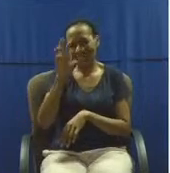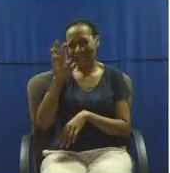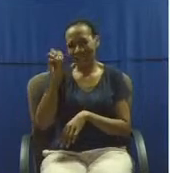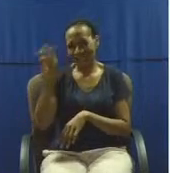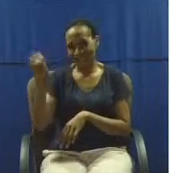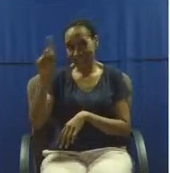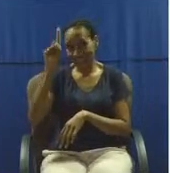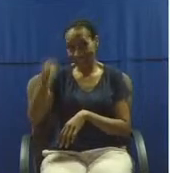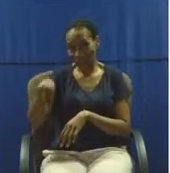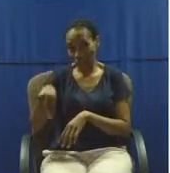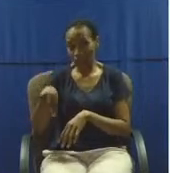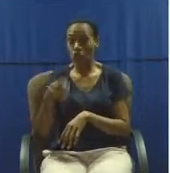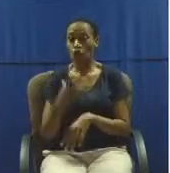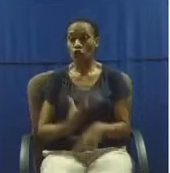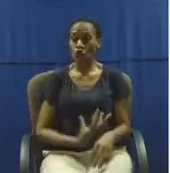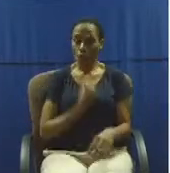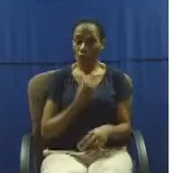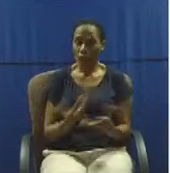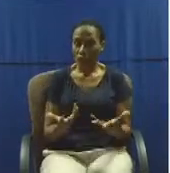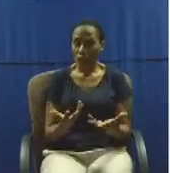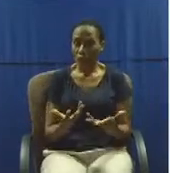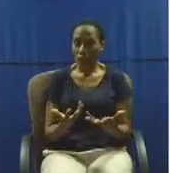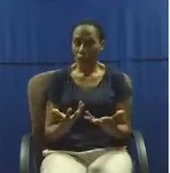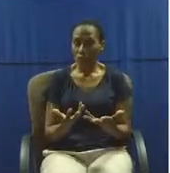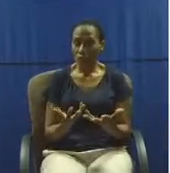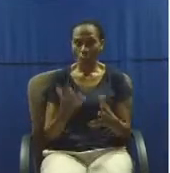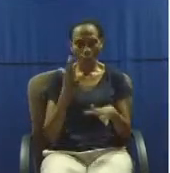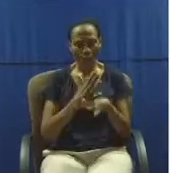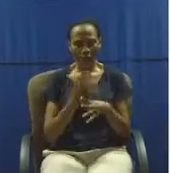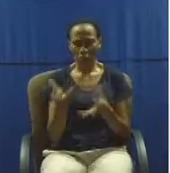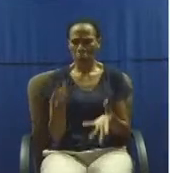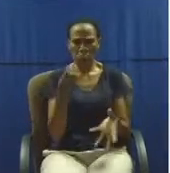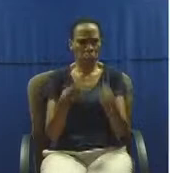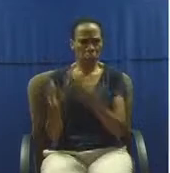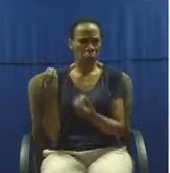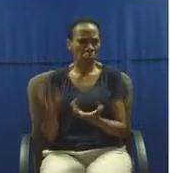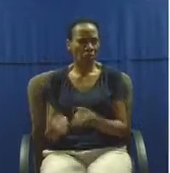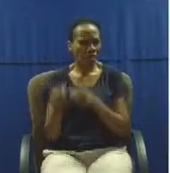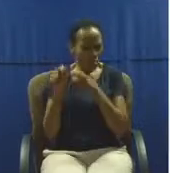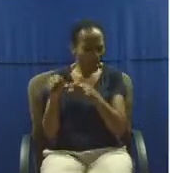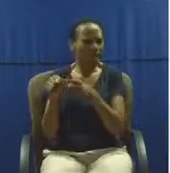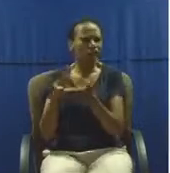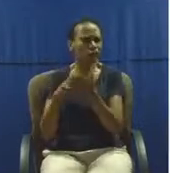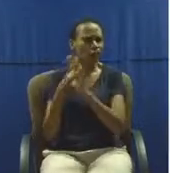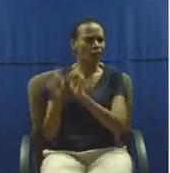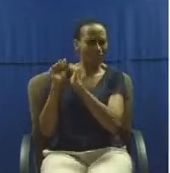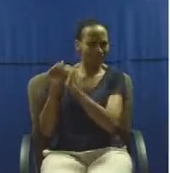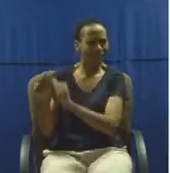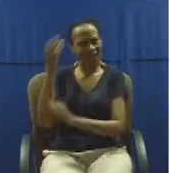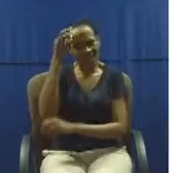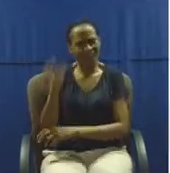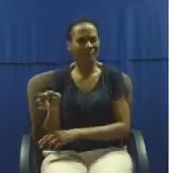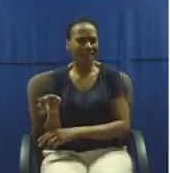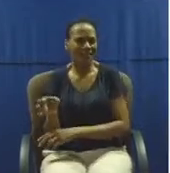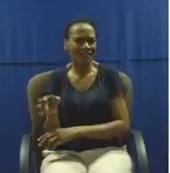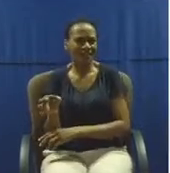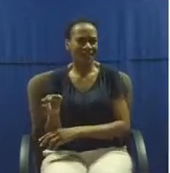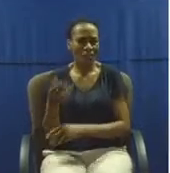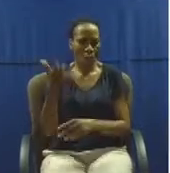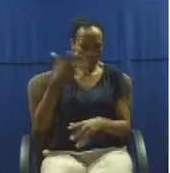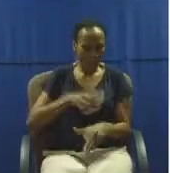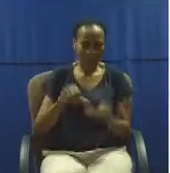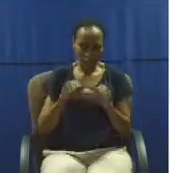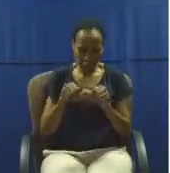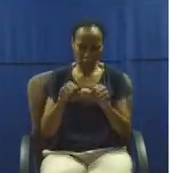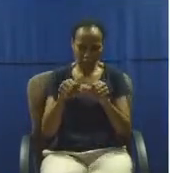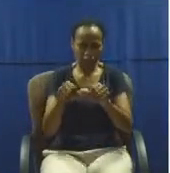mostly young people and women, into the job situation. That is the role that we see ourselves continuing to